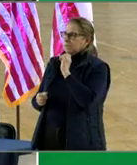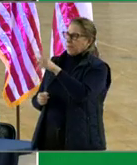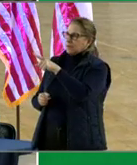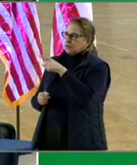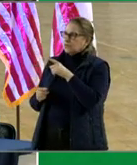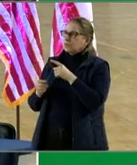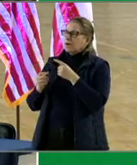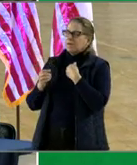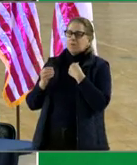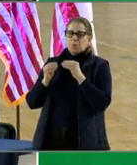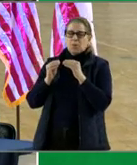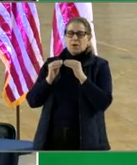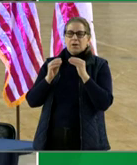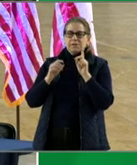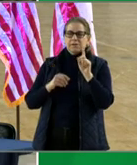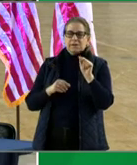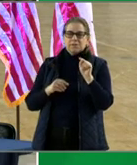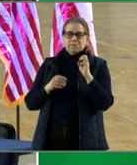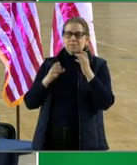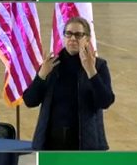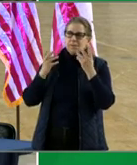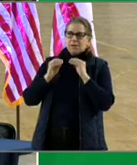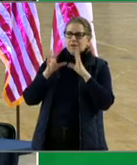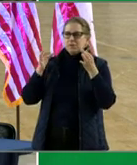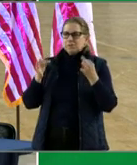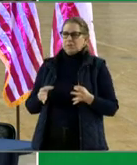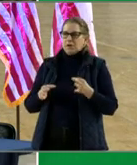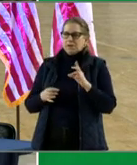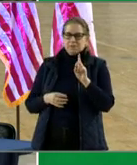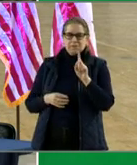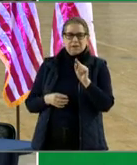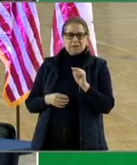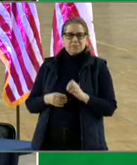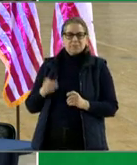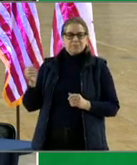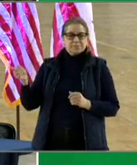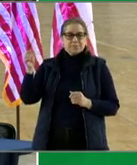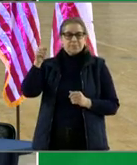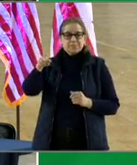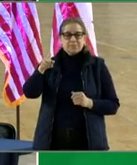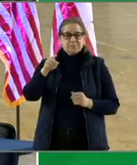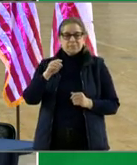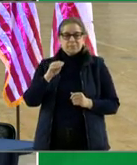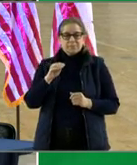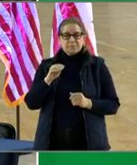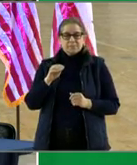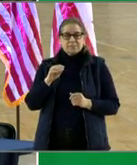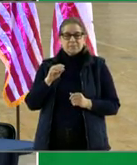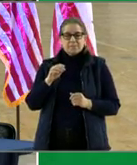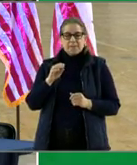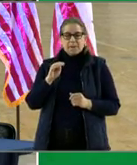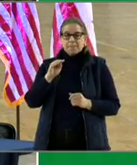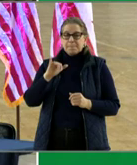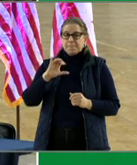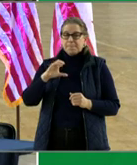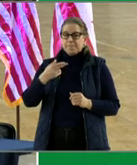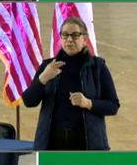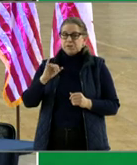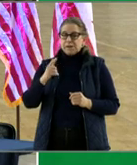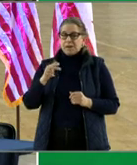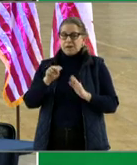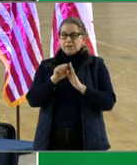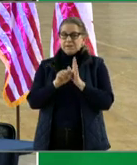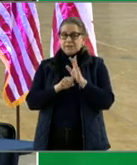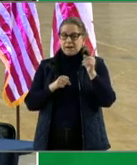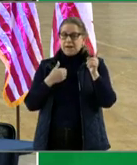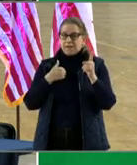Two questions. The first, Michigan released racial breakdown on positive cases and deaths yesterday, and I'm